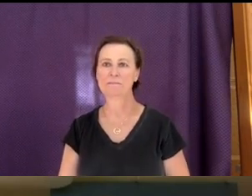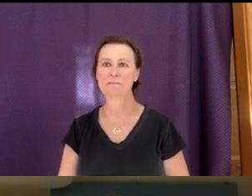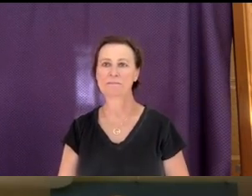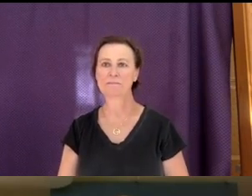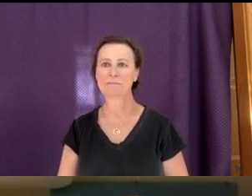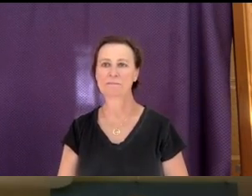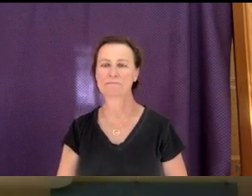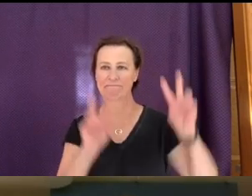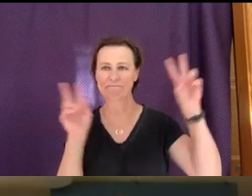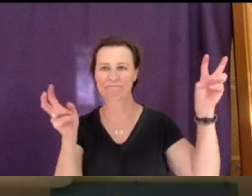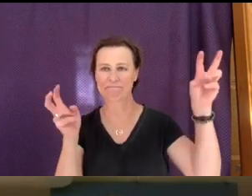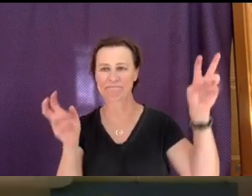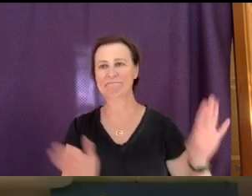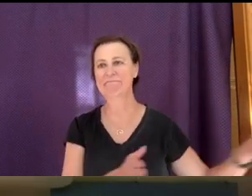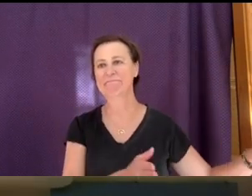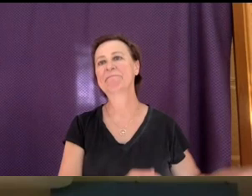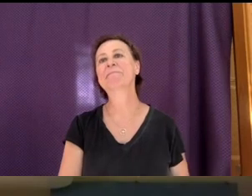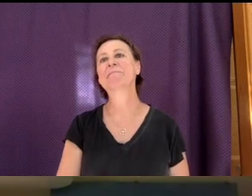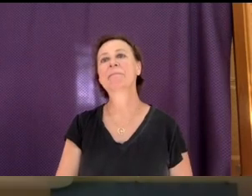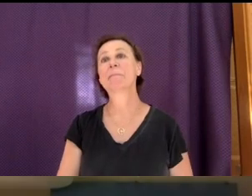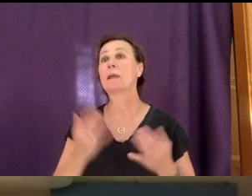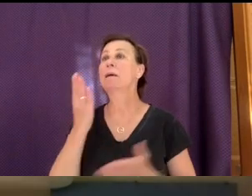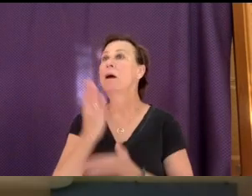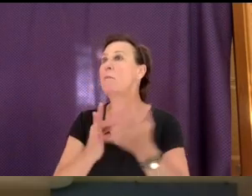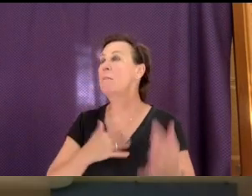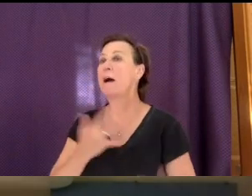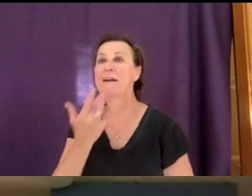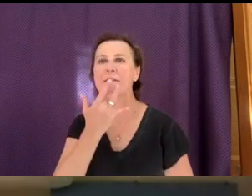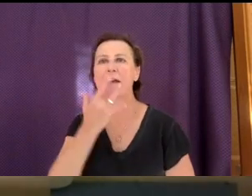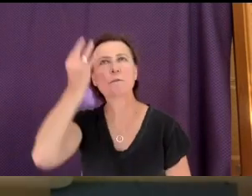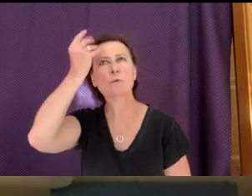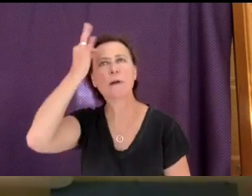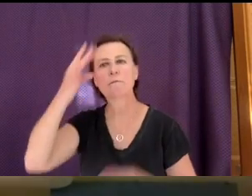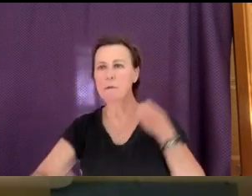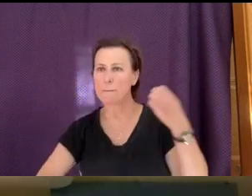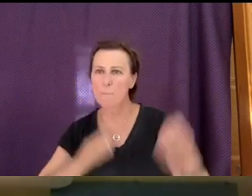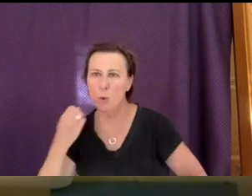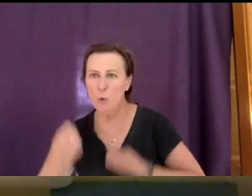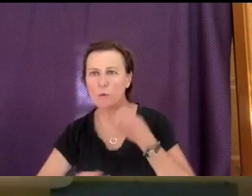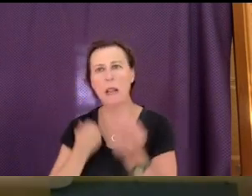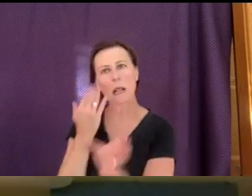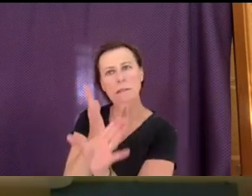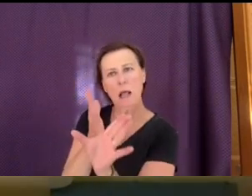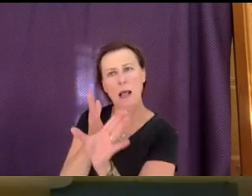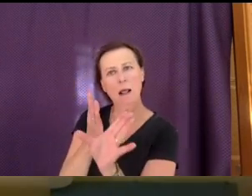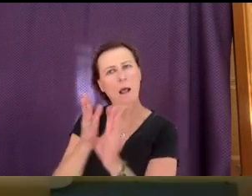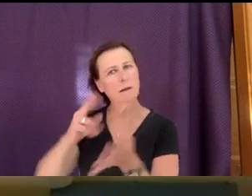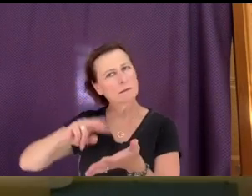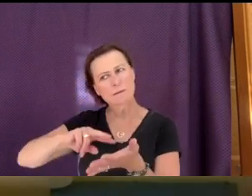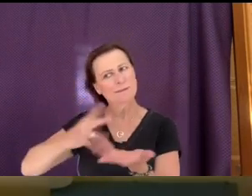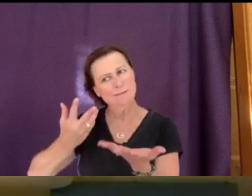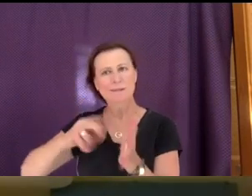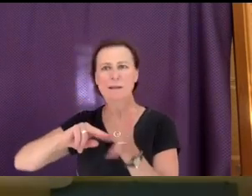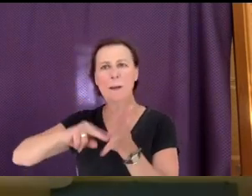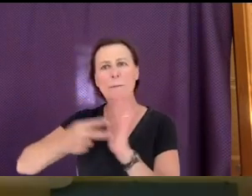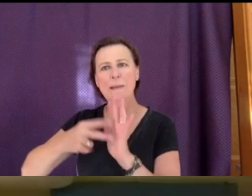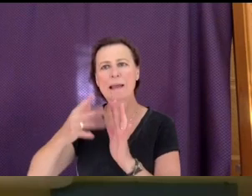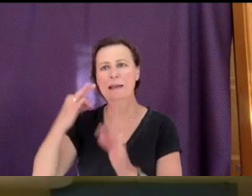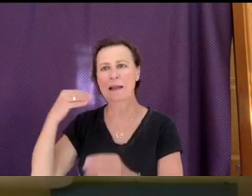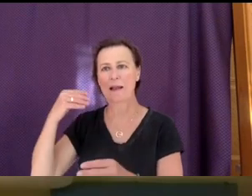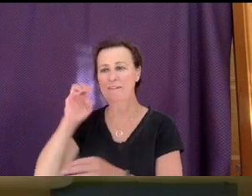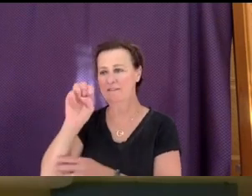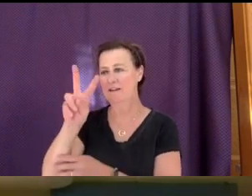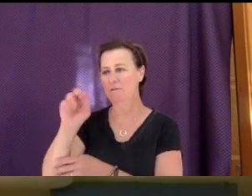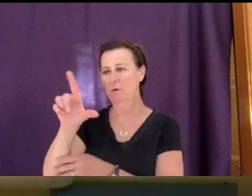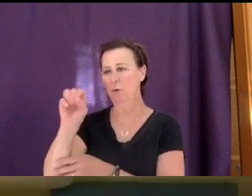Some of my favorite reflections on the emotional and psychological implications of evolutionary awareness